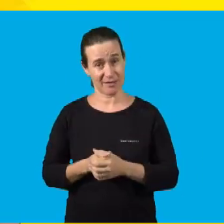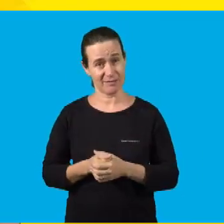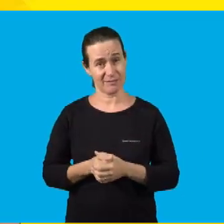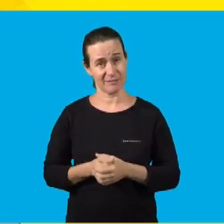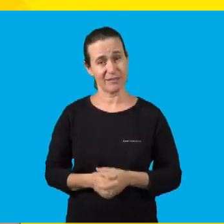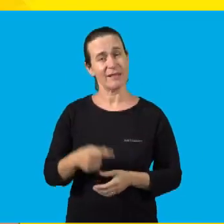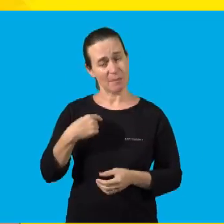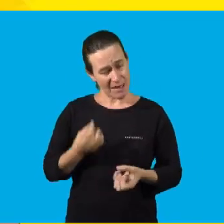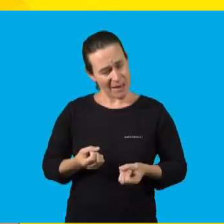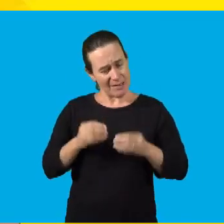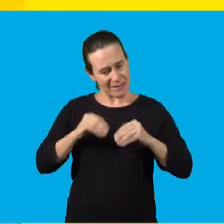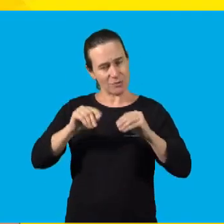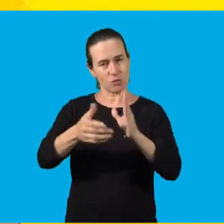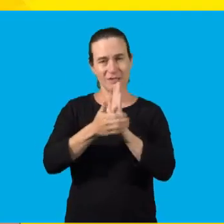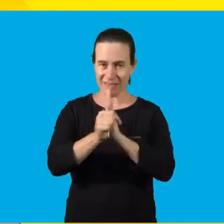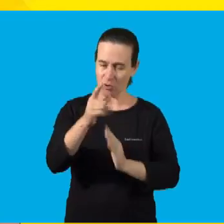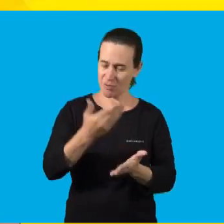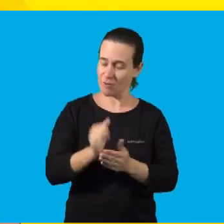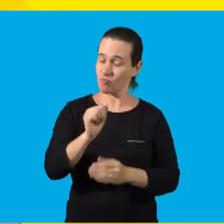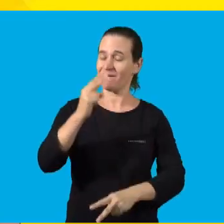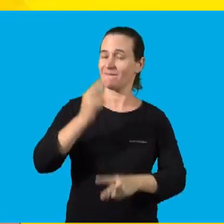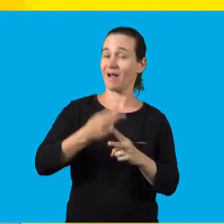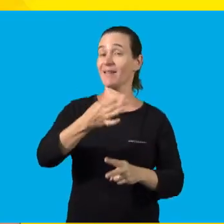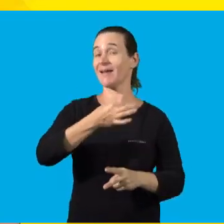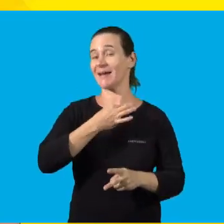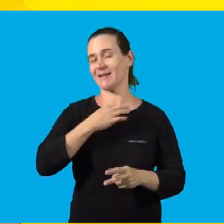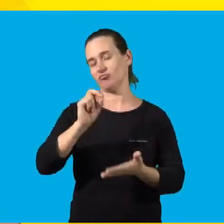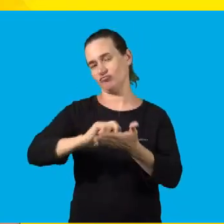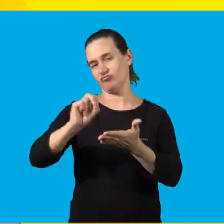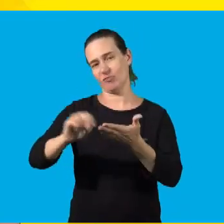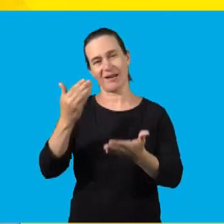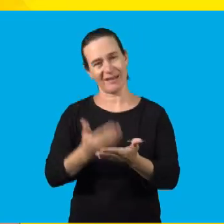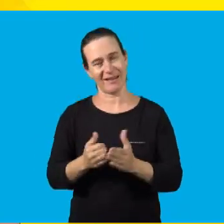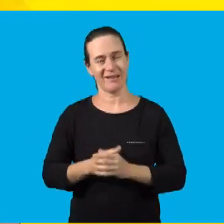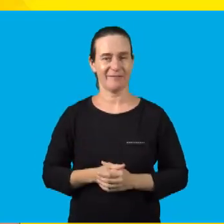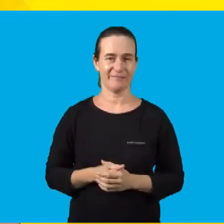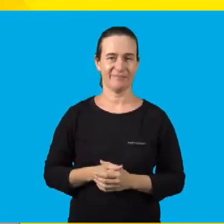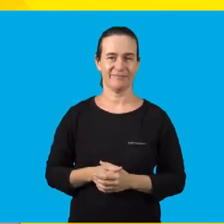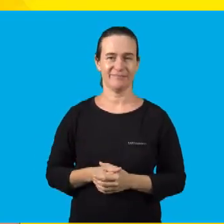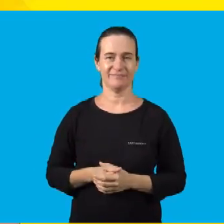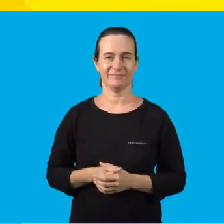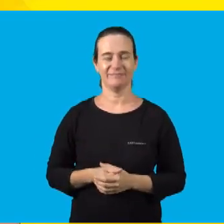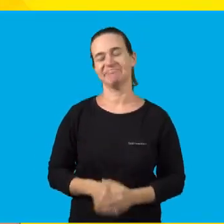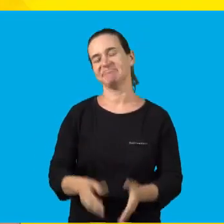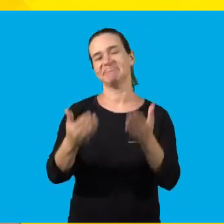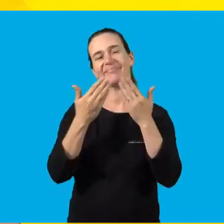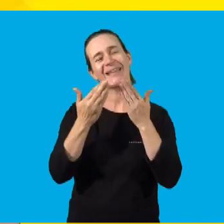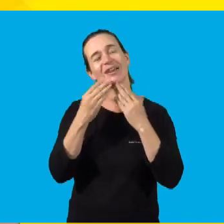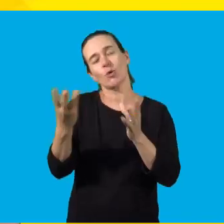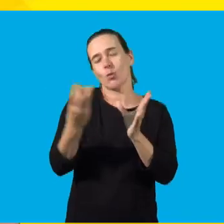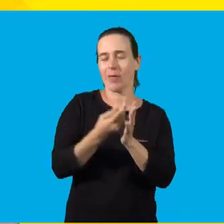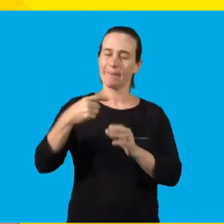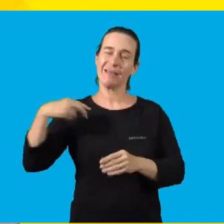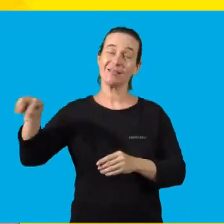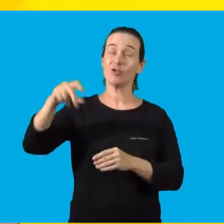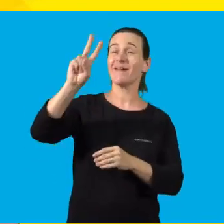lesson and that you have been equipped with skills to write your final English Home Language Paper 2 examination. Thank you for